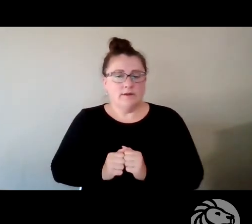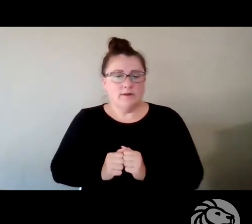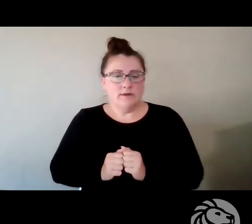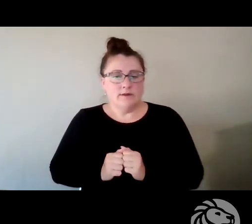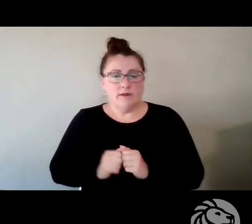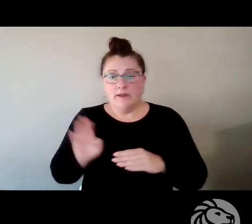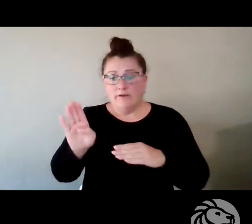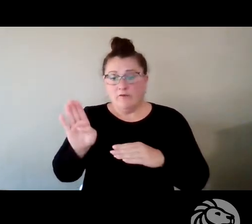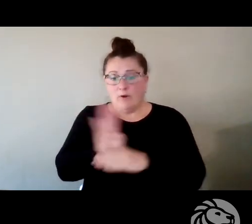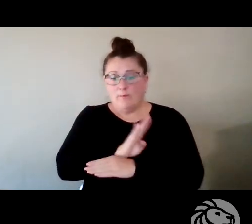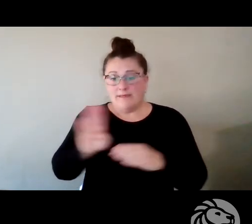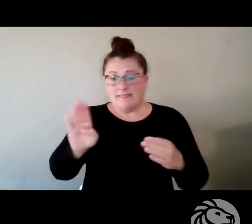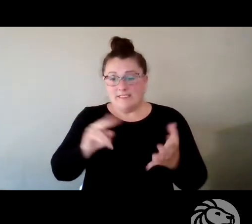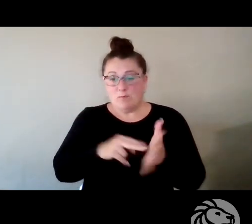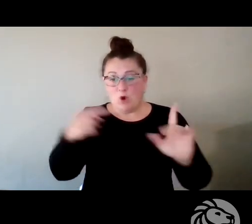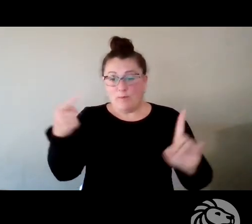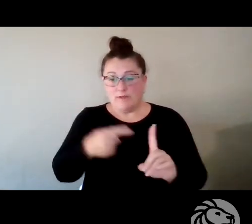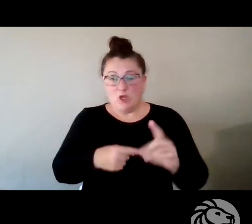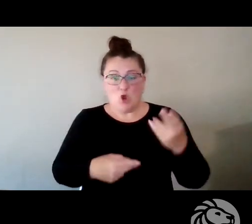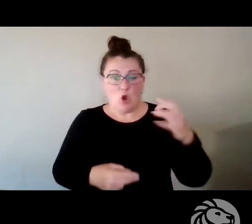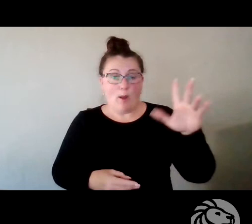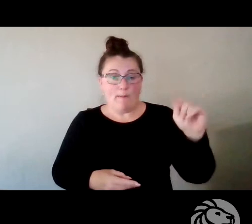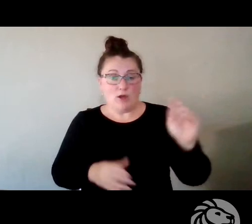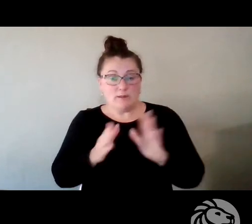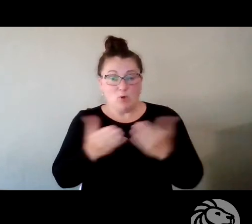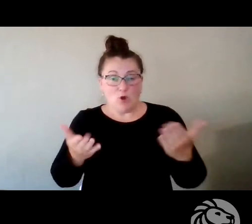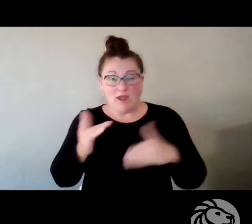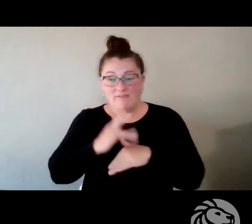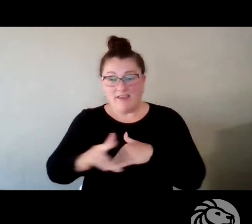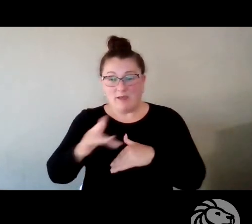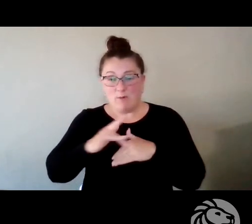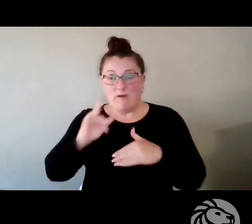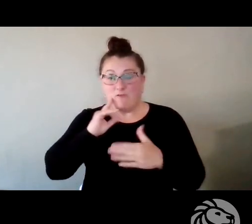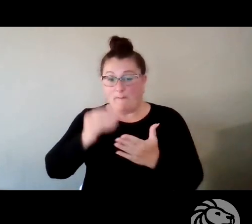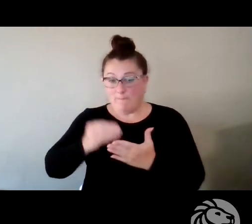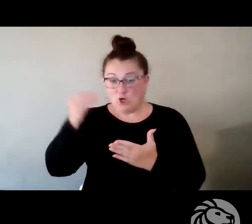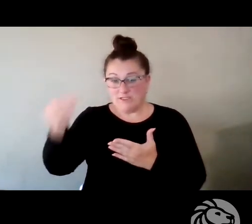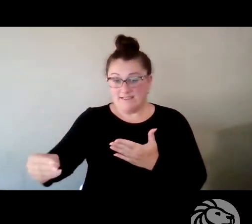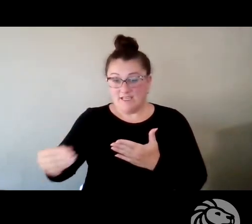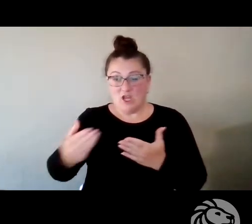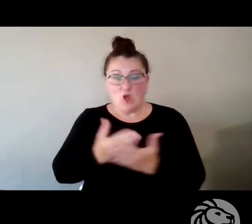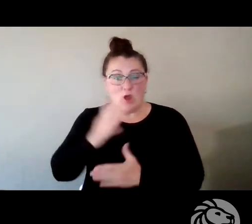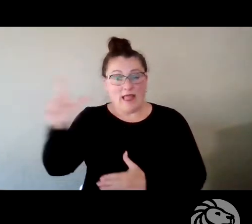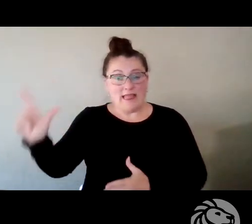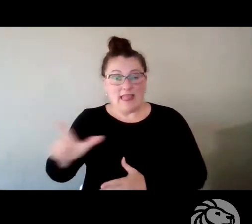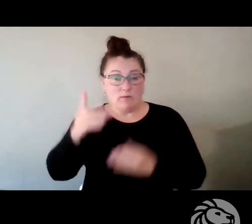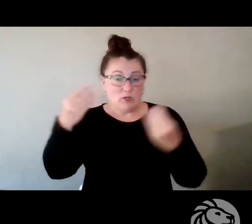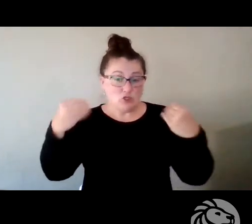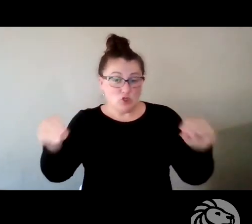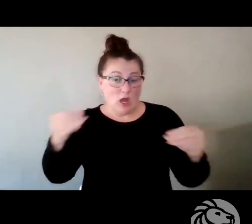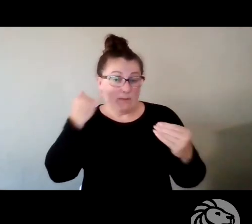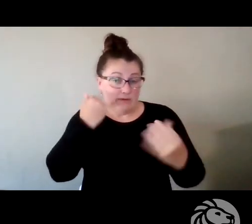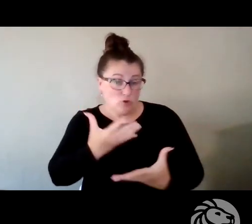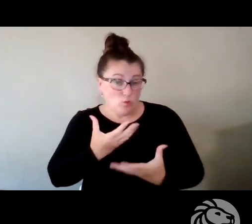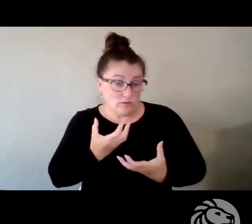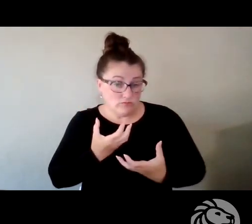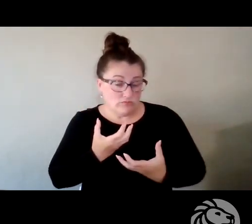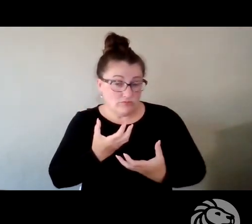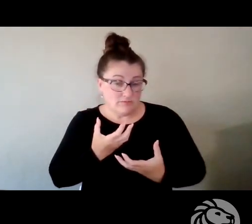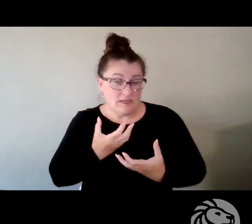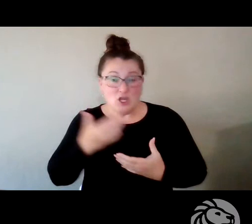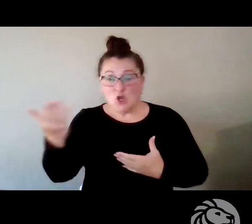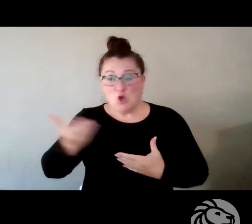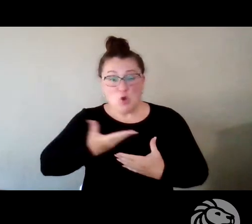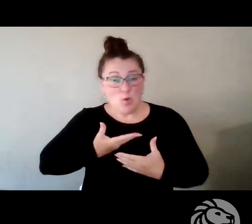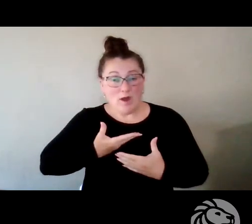For business purposes, Hubert's book is available for purchase through the library shop if you wish, though of course you're most welcome